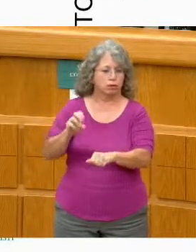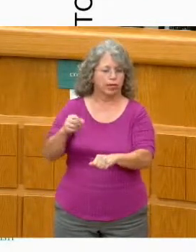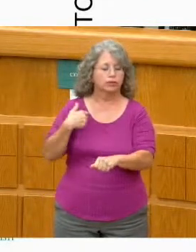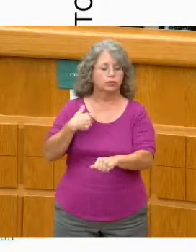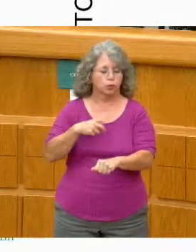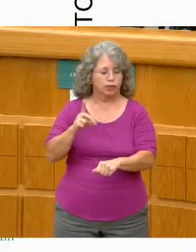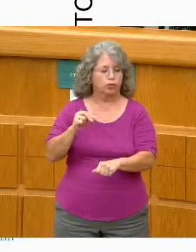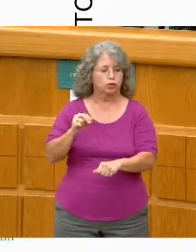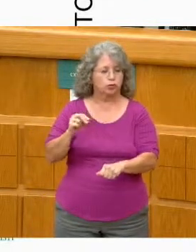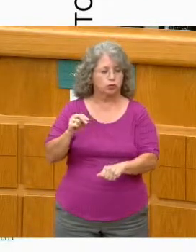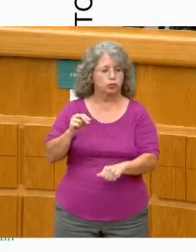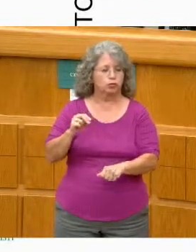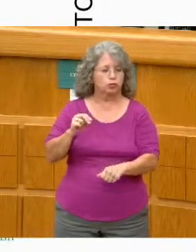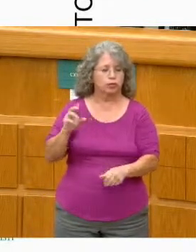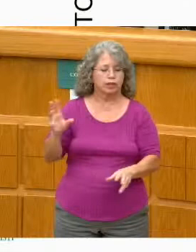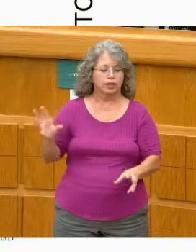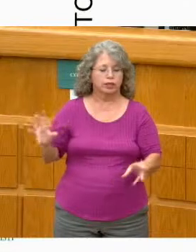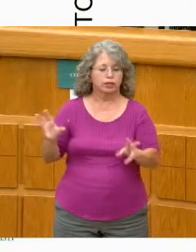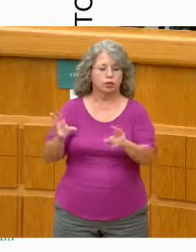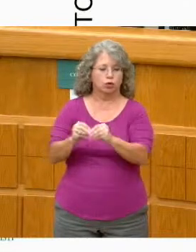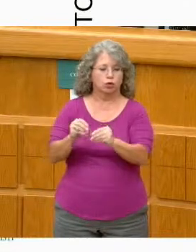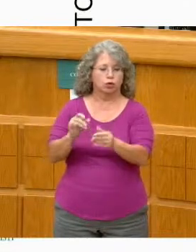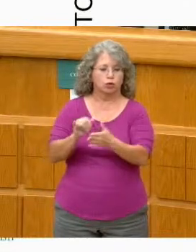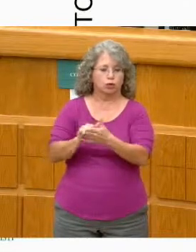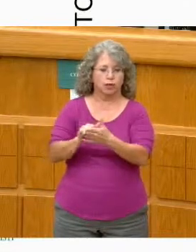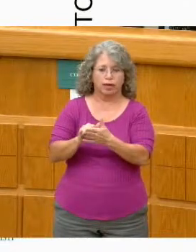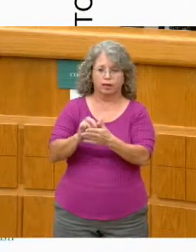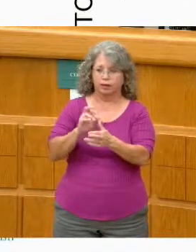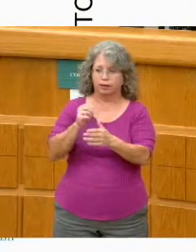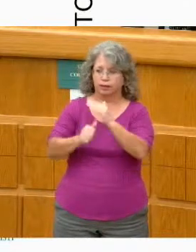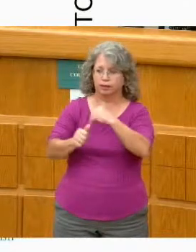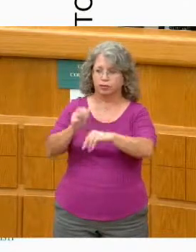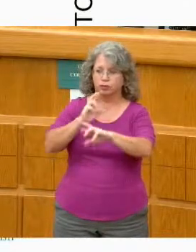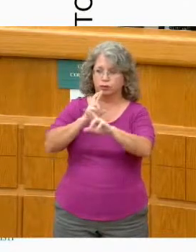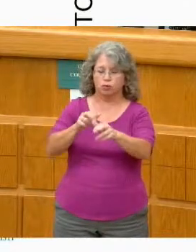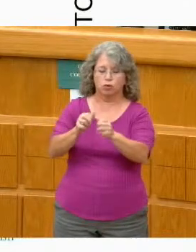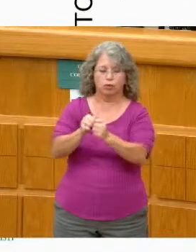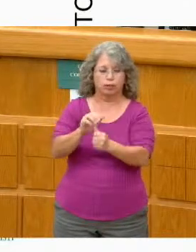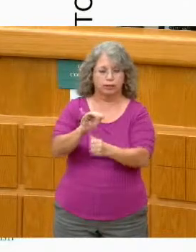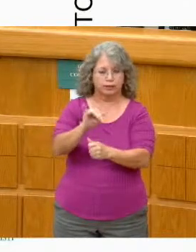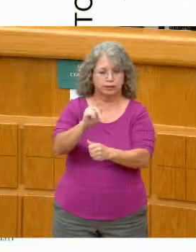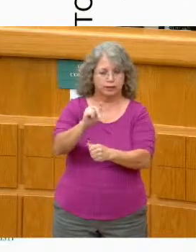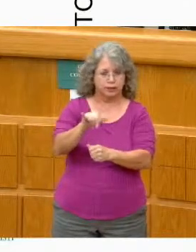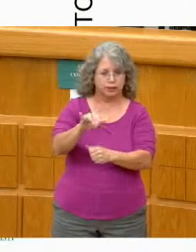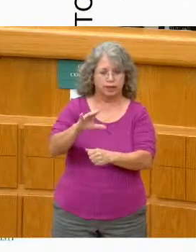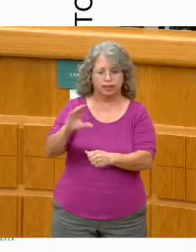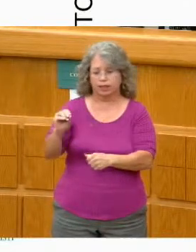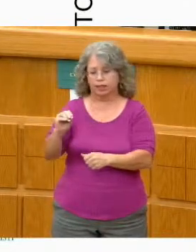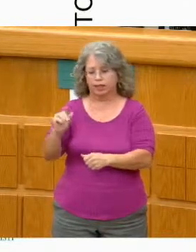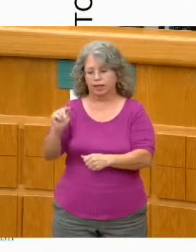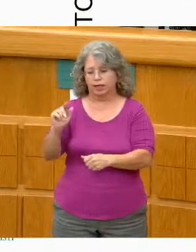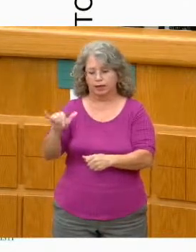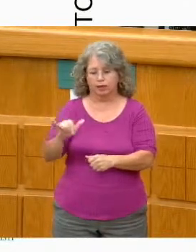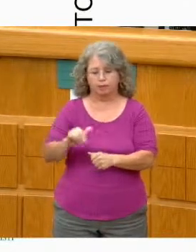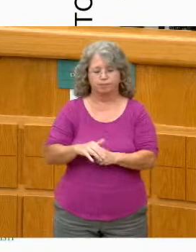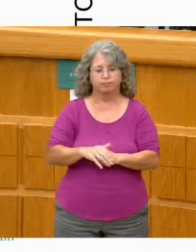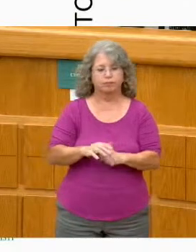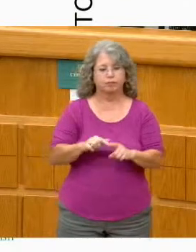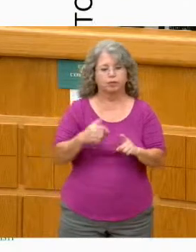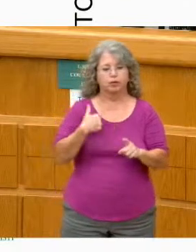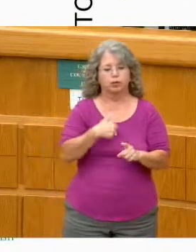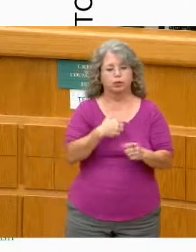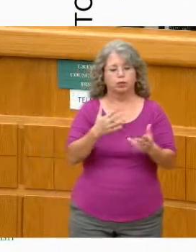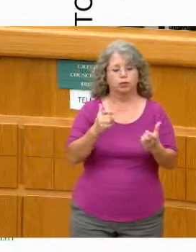are reported combined with confirmed cases by the city and county here. But when we want to compare